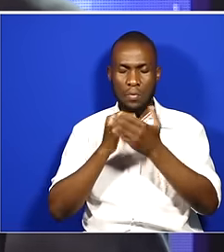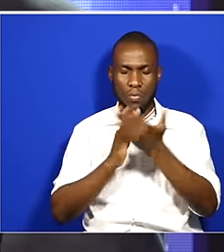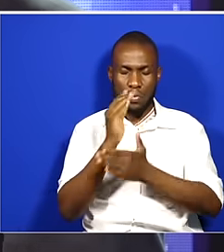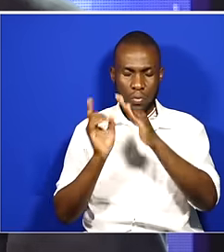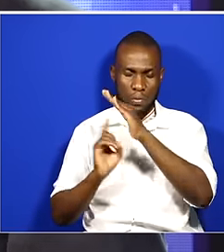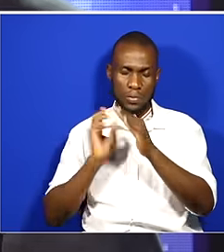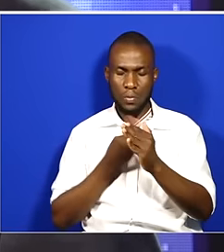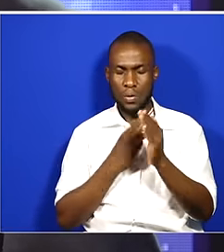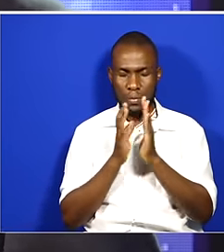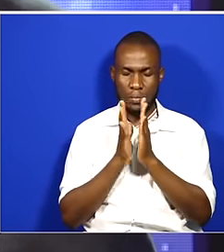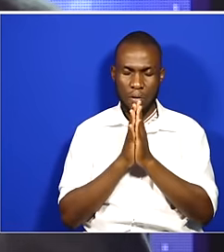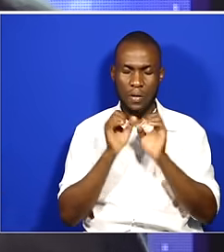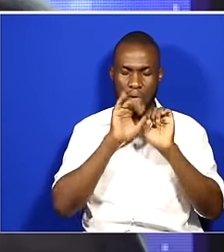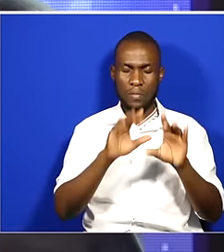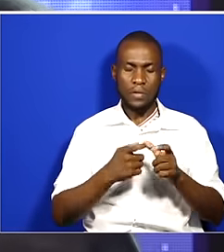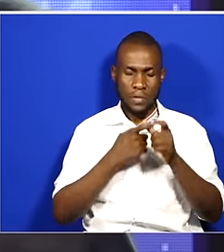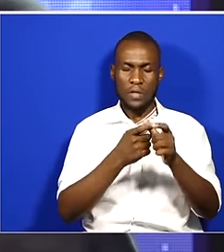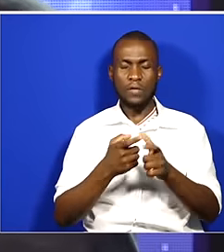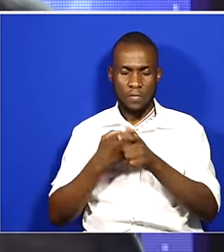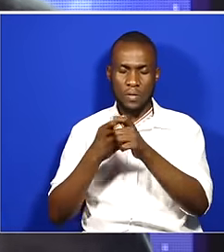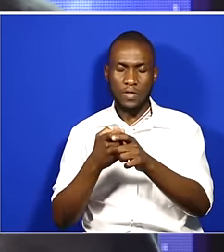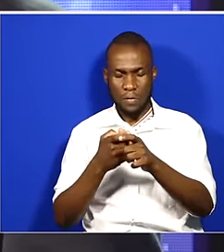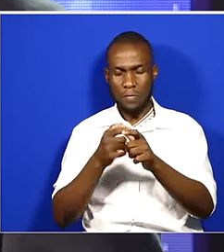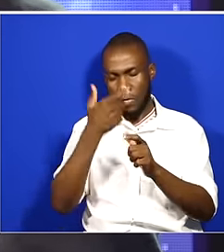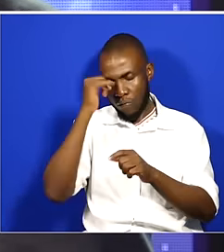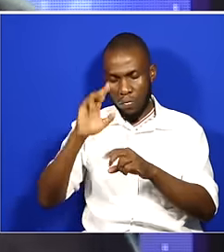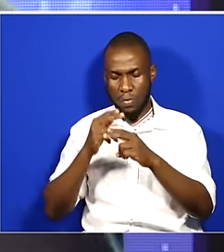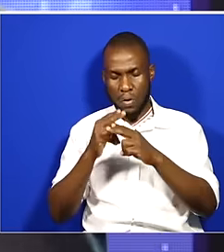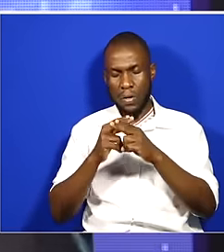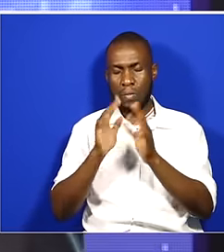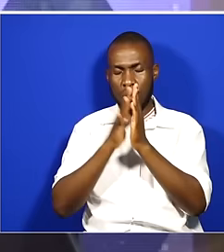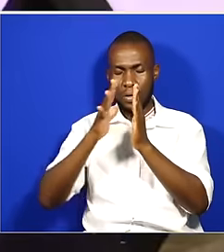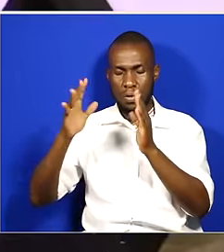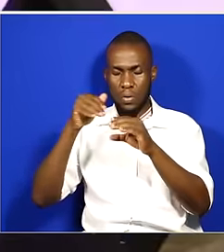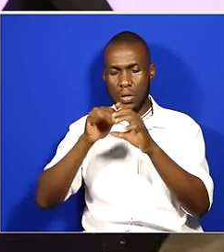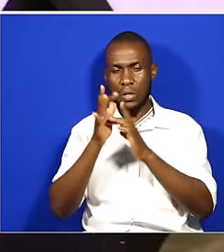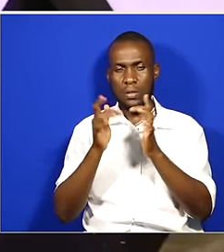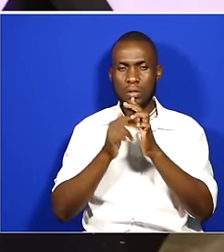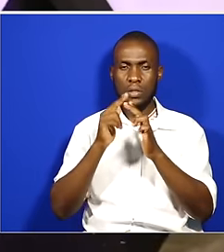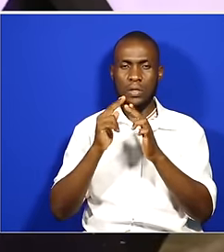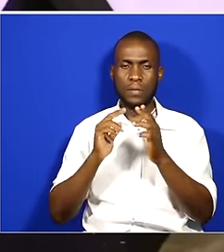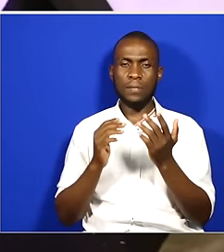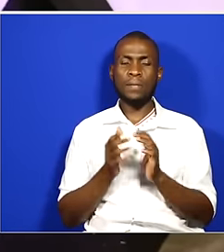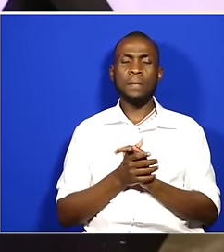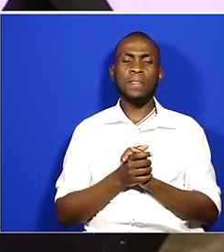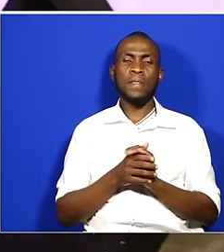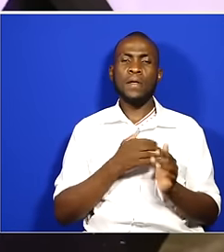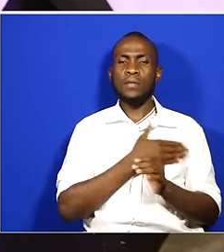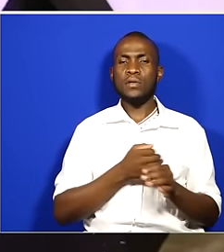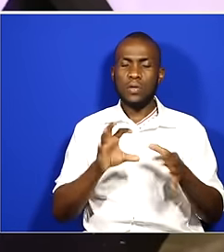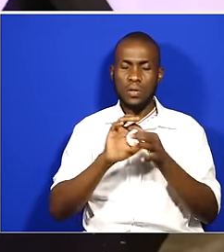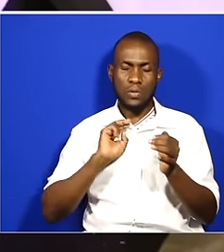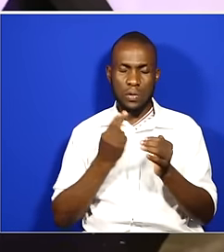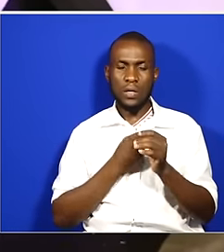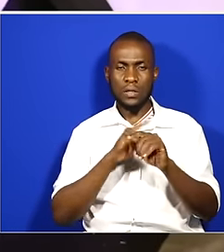we pray that you bless every gift and every giver for your namesake and glory in Jesus' name. Please stay with us as